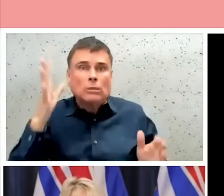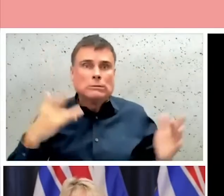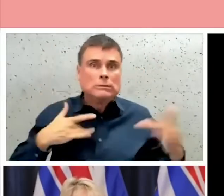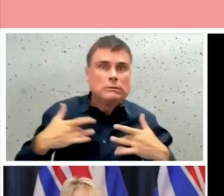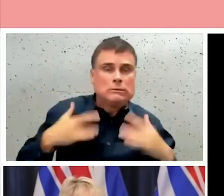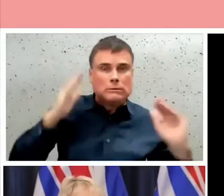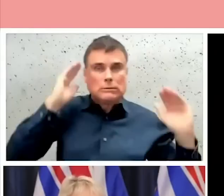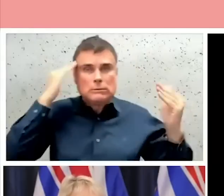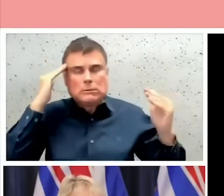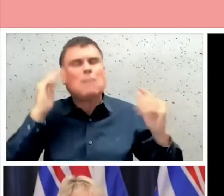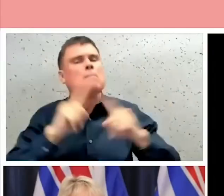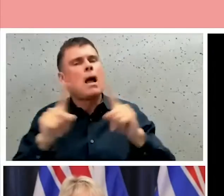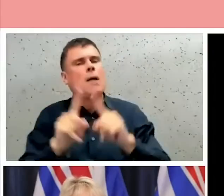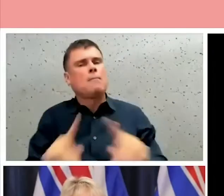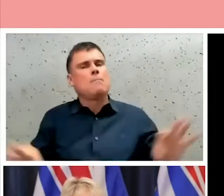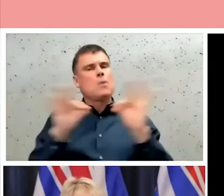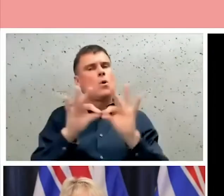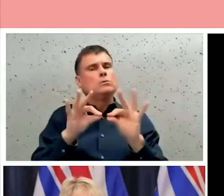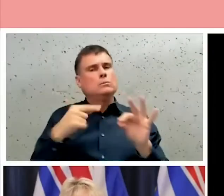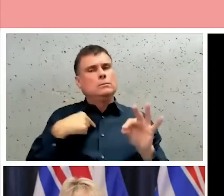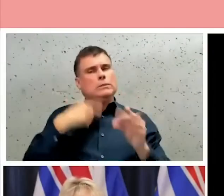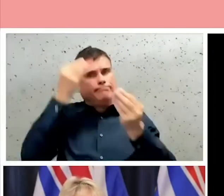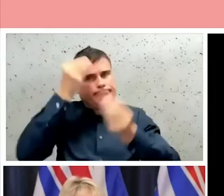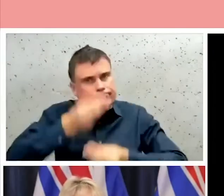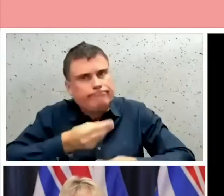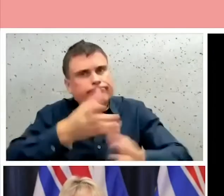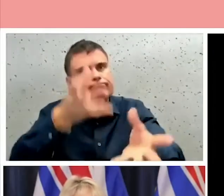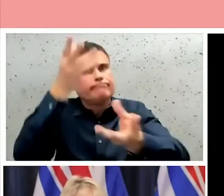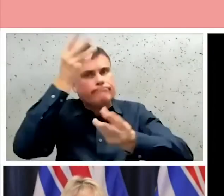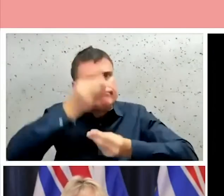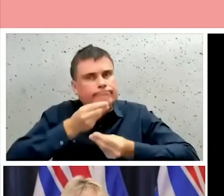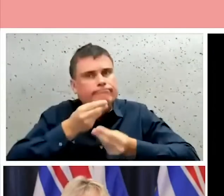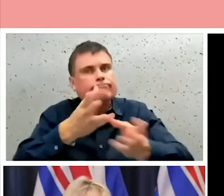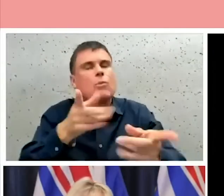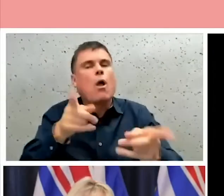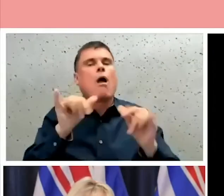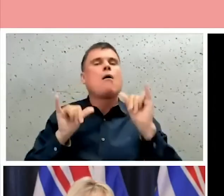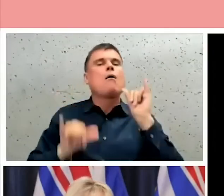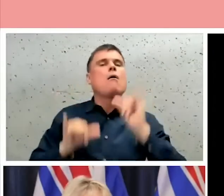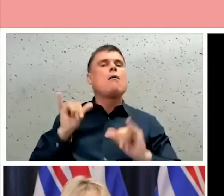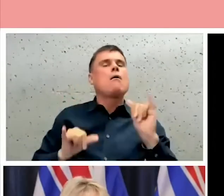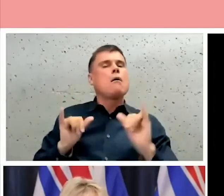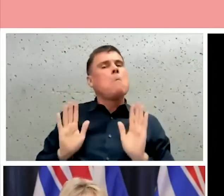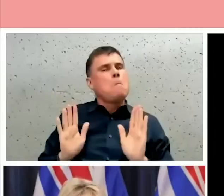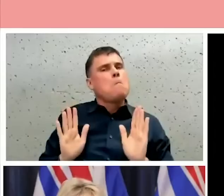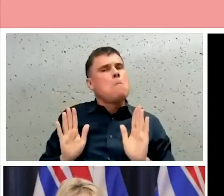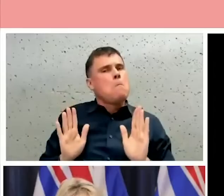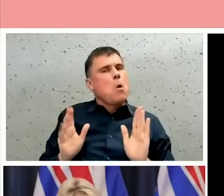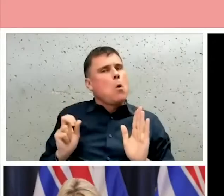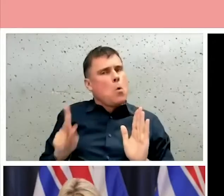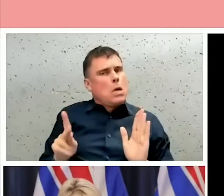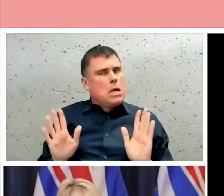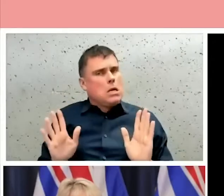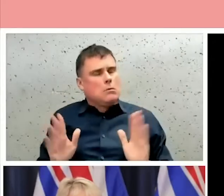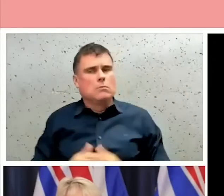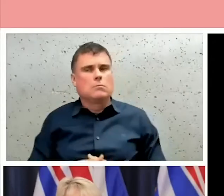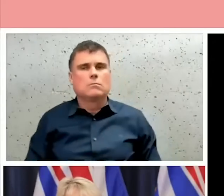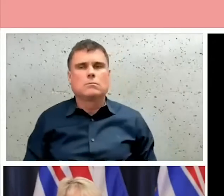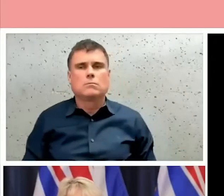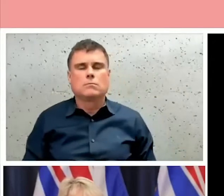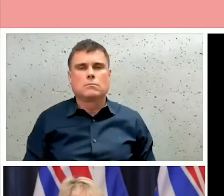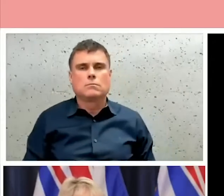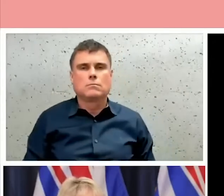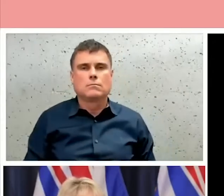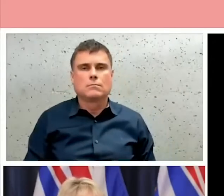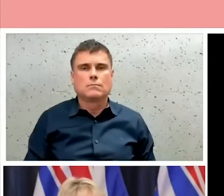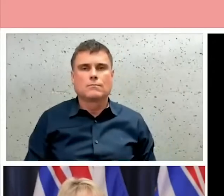provide this information as best we can so people know the situation that's happening. So what we can see